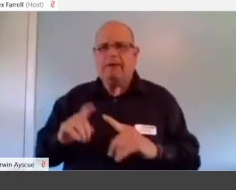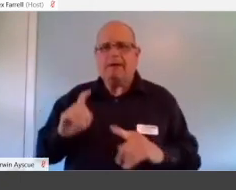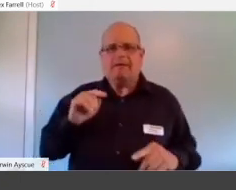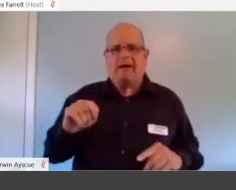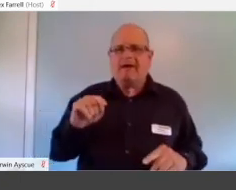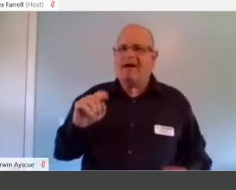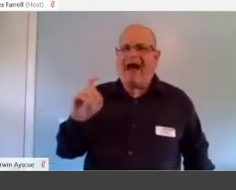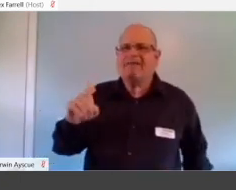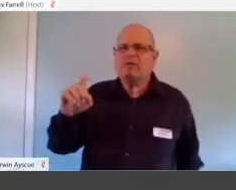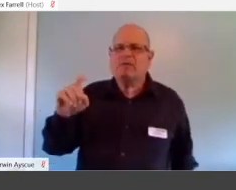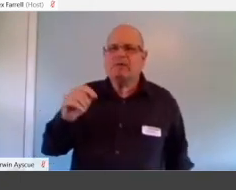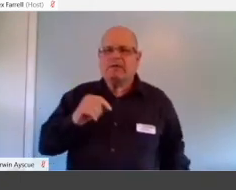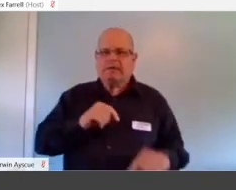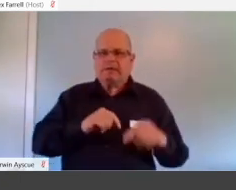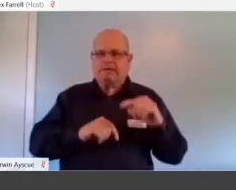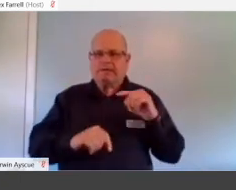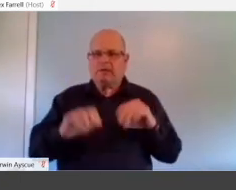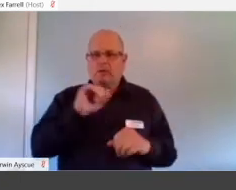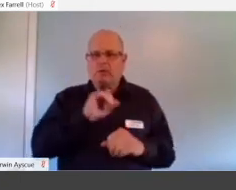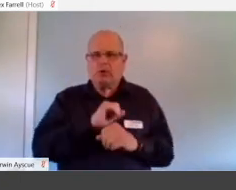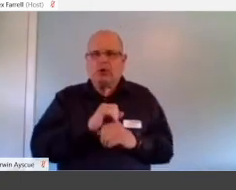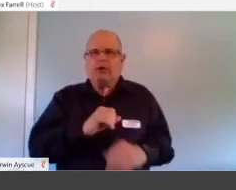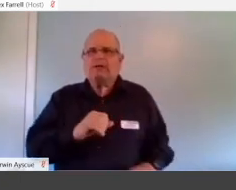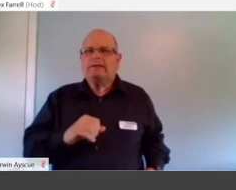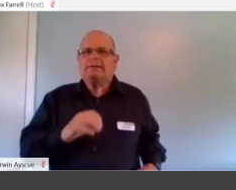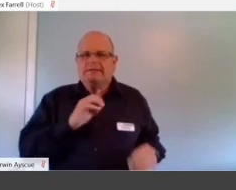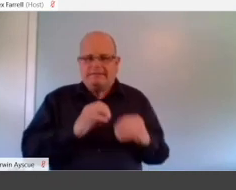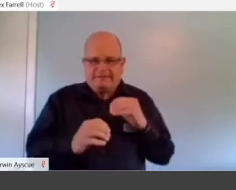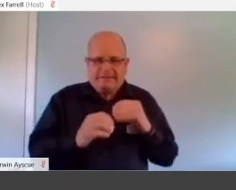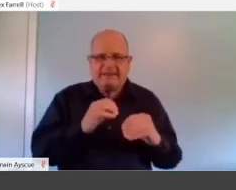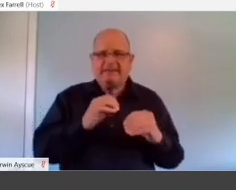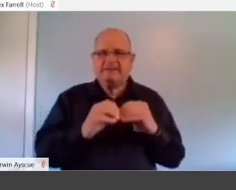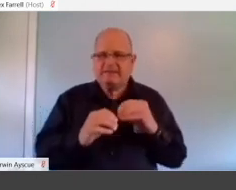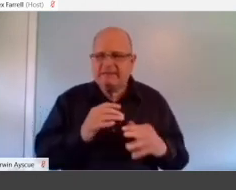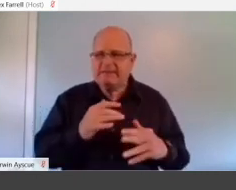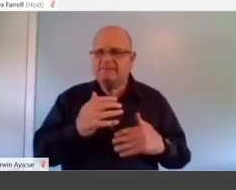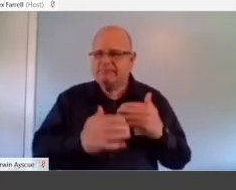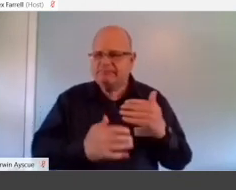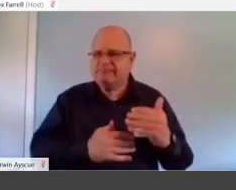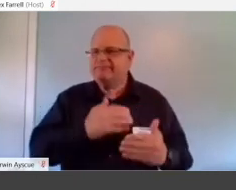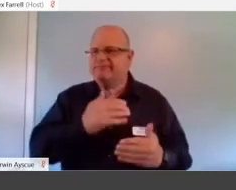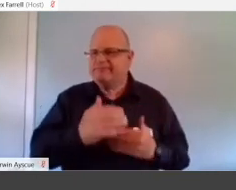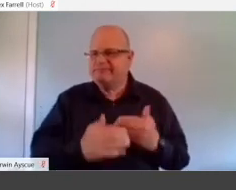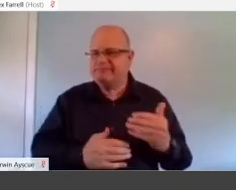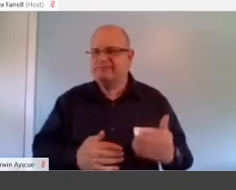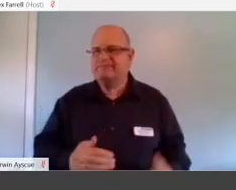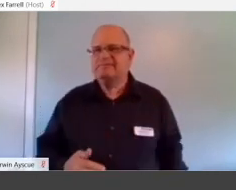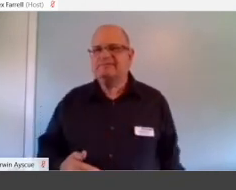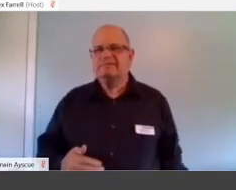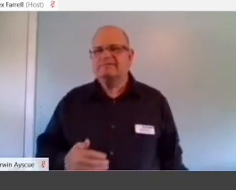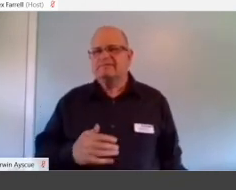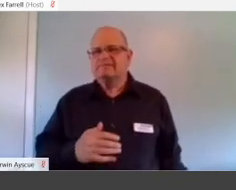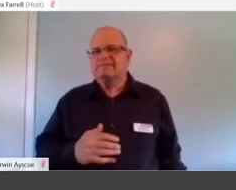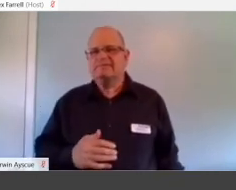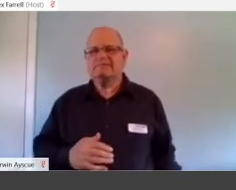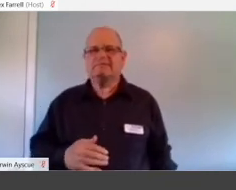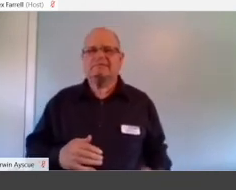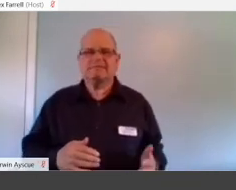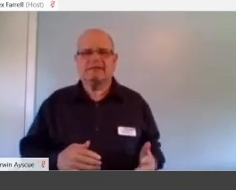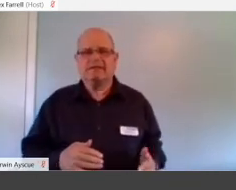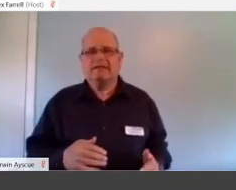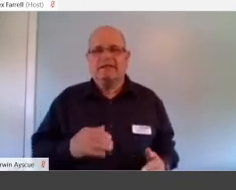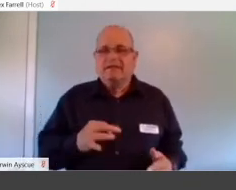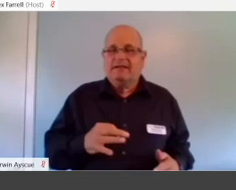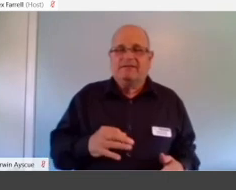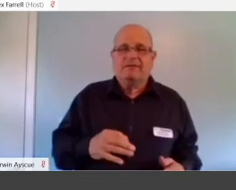be around, if not forever, for quite a long time. So the longer it sits out there not being the best